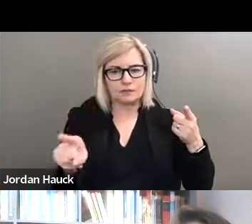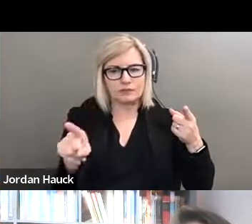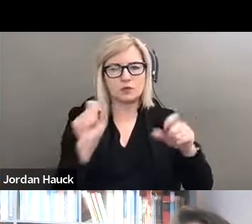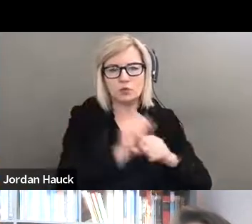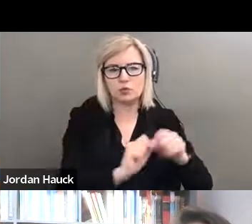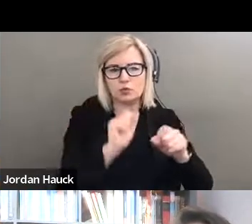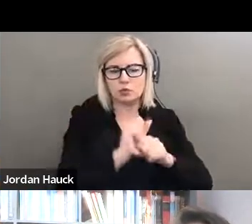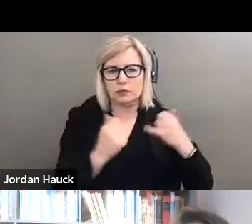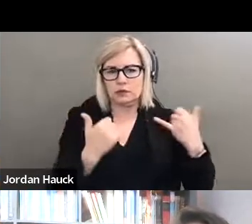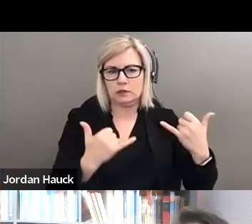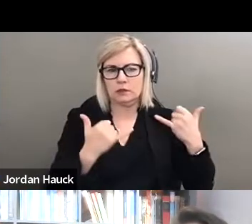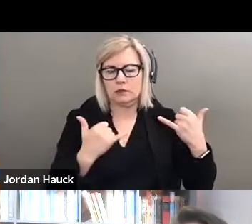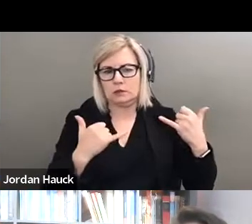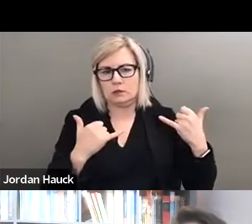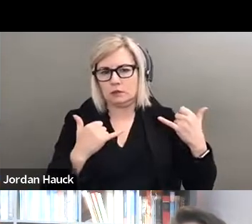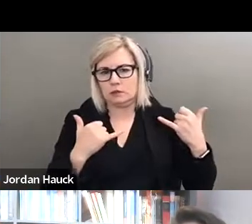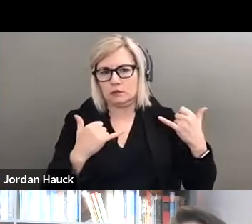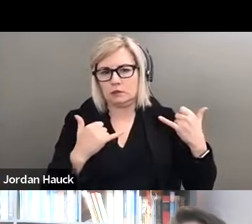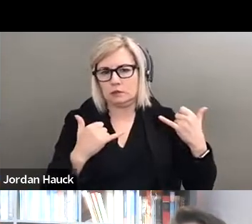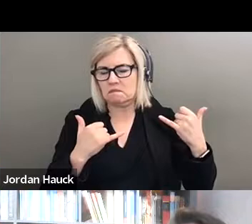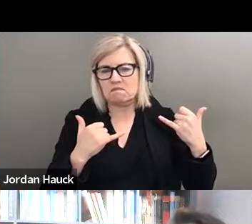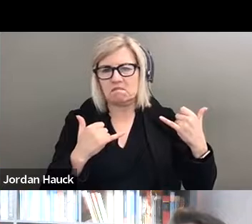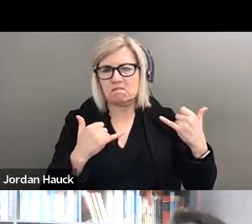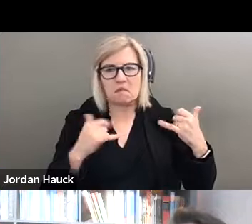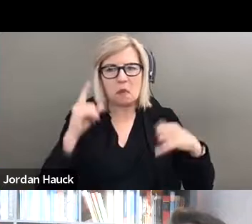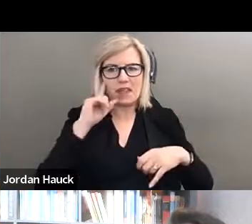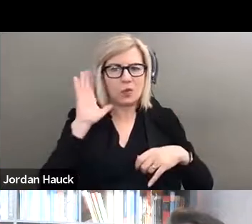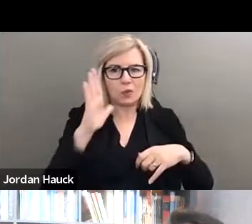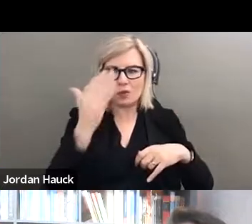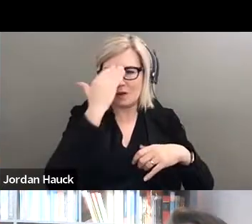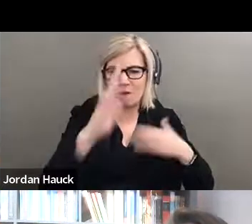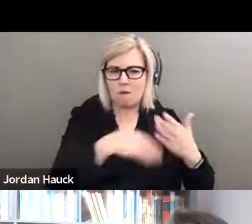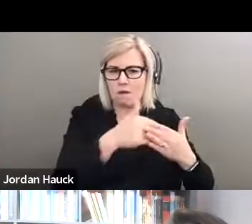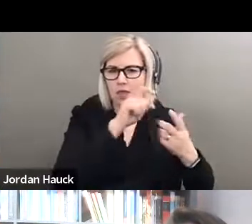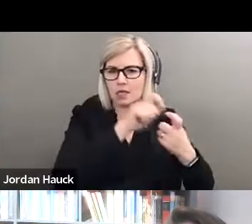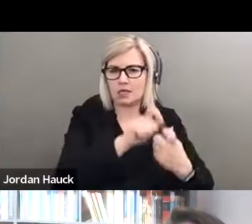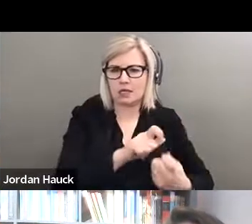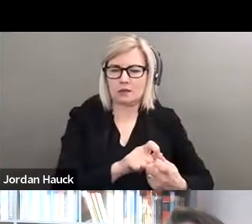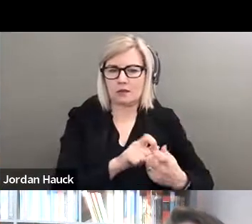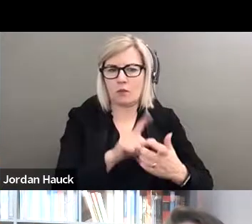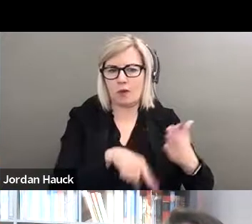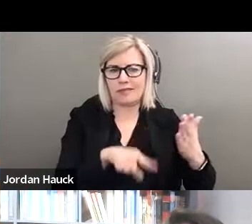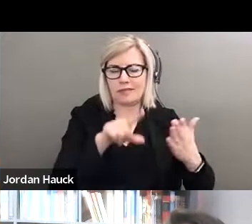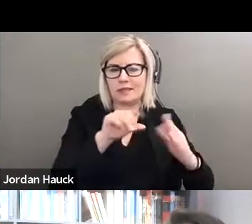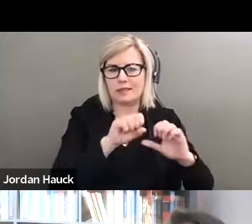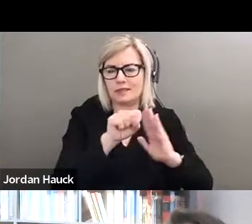now. And I don't know that we're going to know all the details of what the state's going to need to do. So right now, I think it's